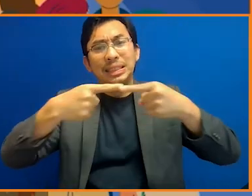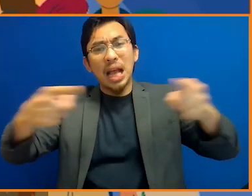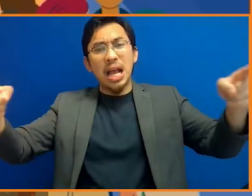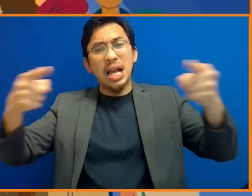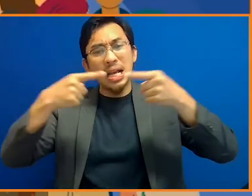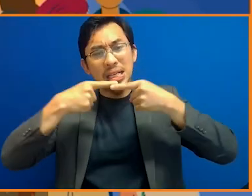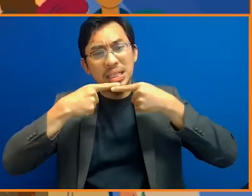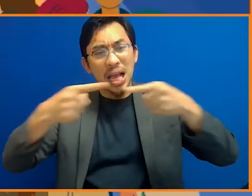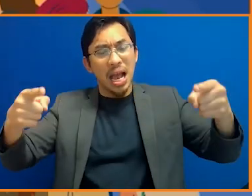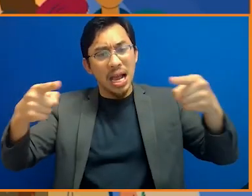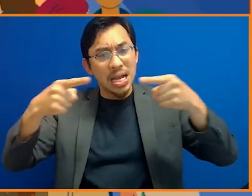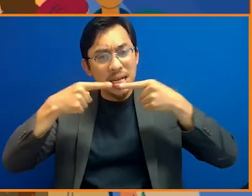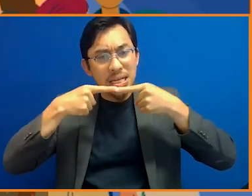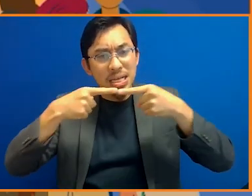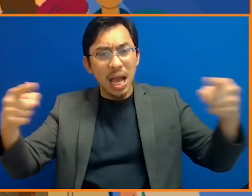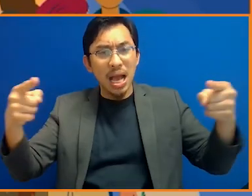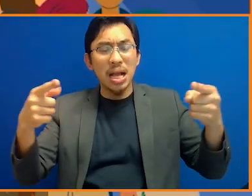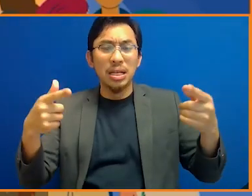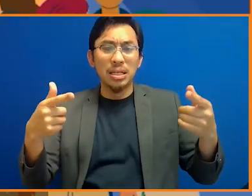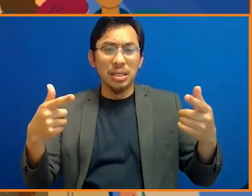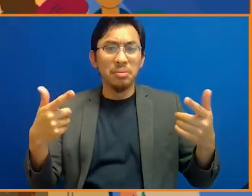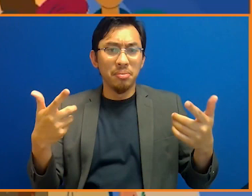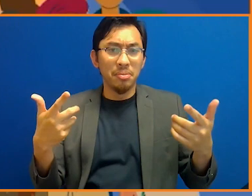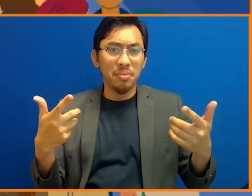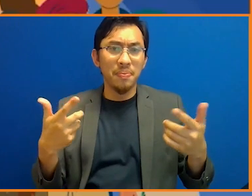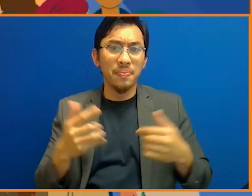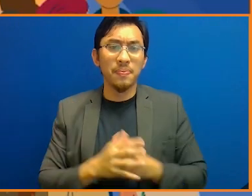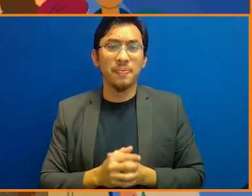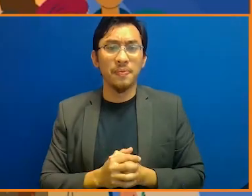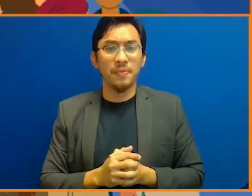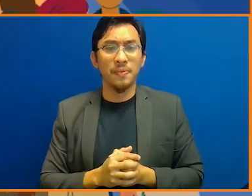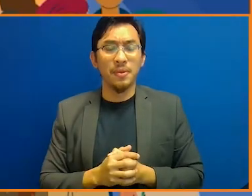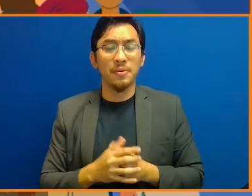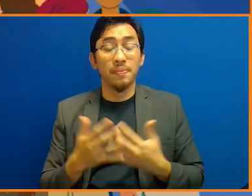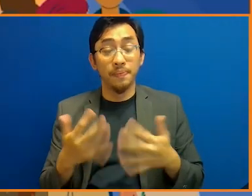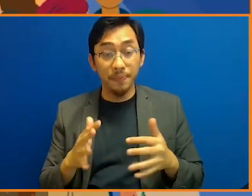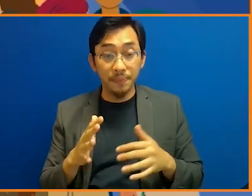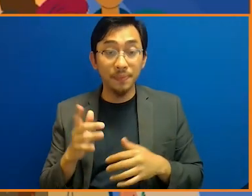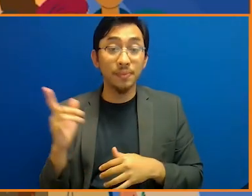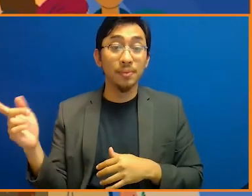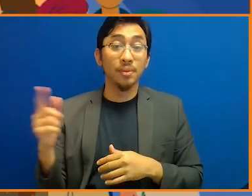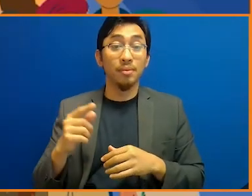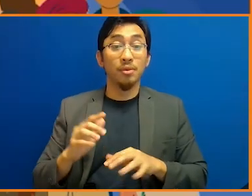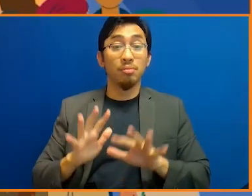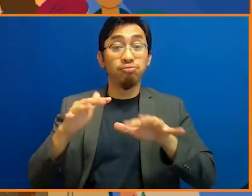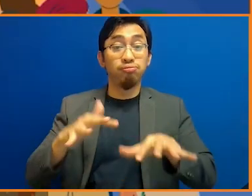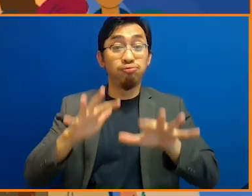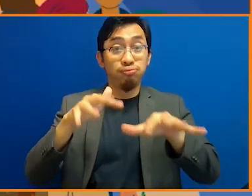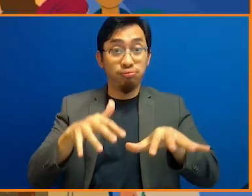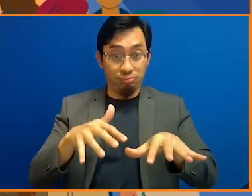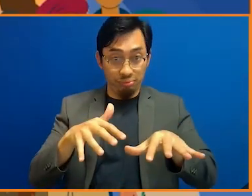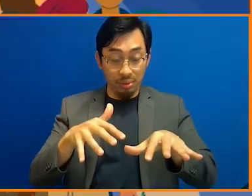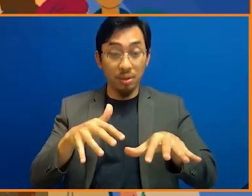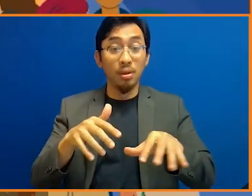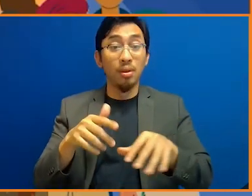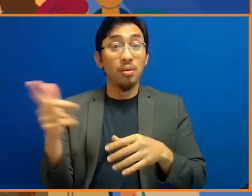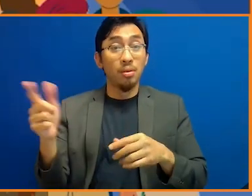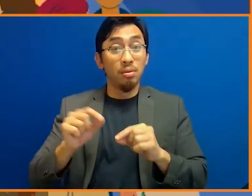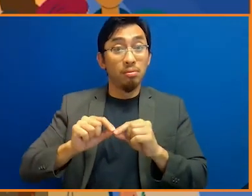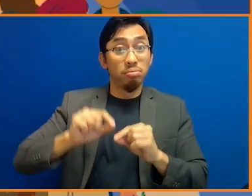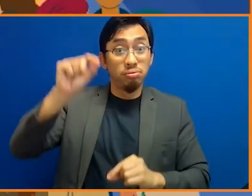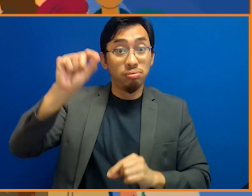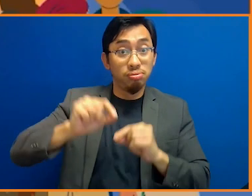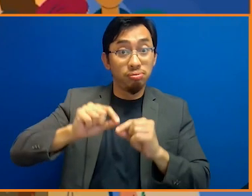So we announce in numbers, like this number, we expect how large tsunami is coming.